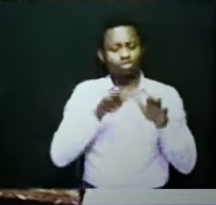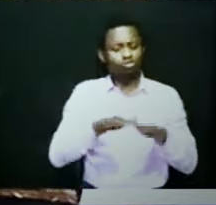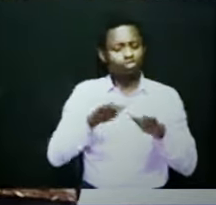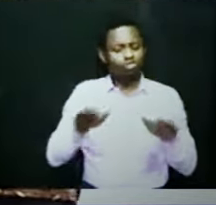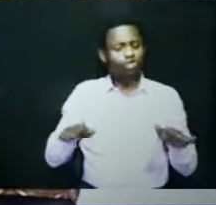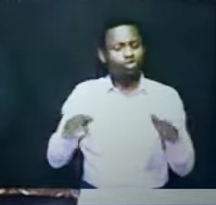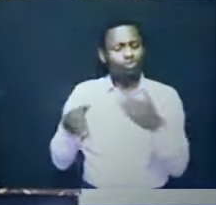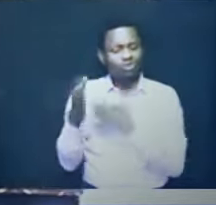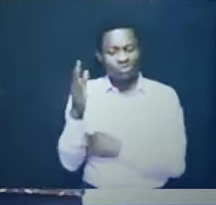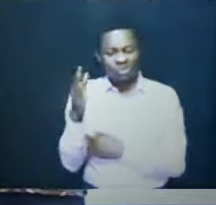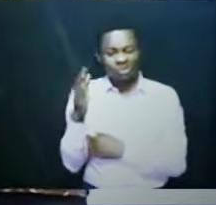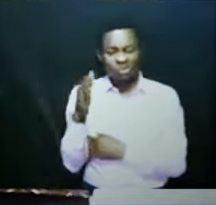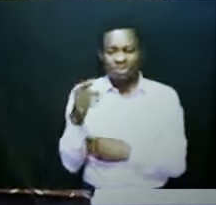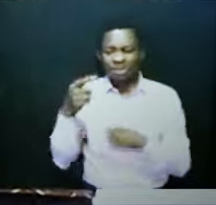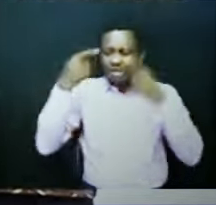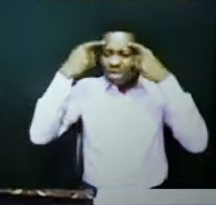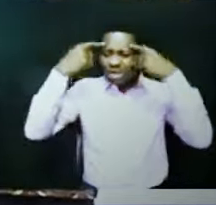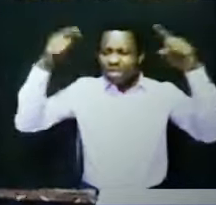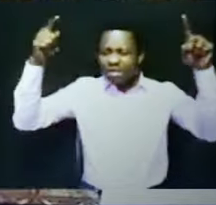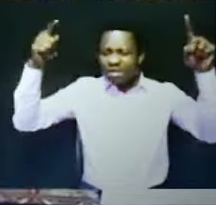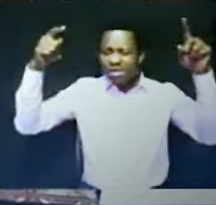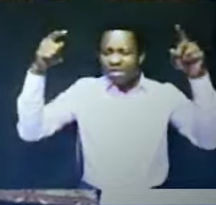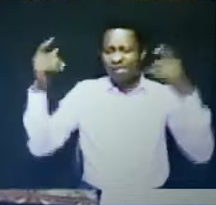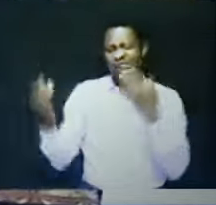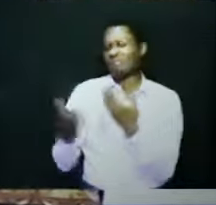Success is basic for all of us.